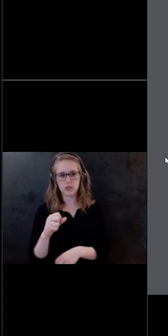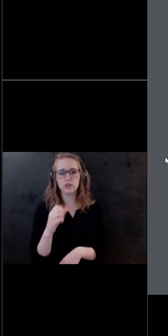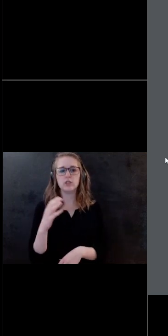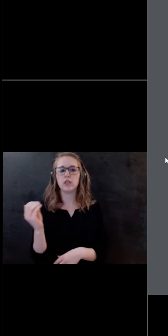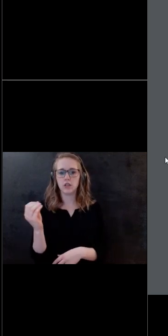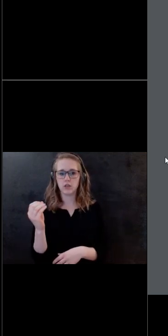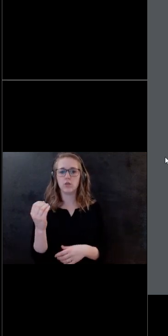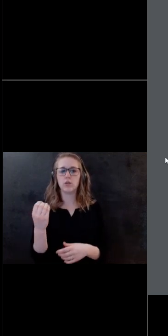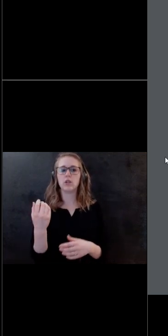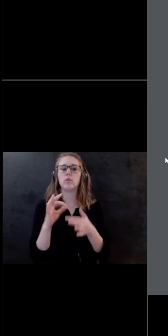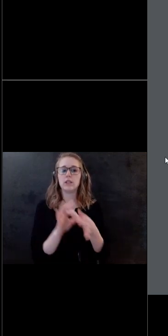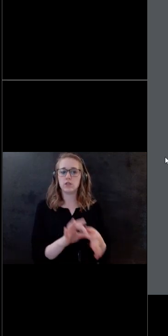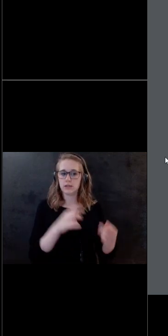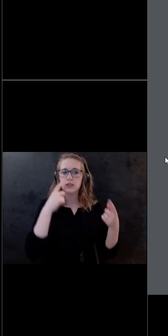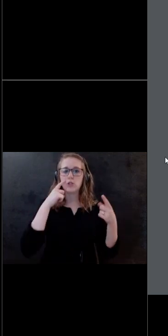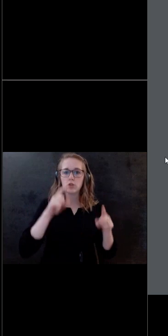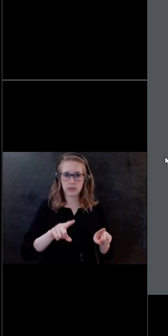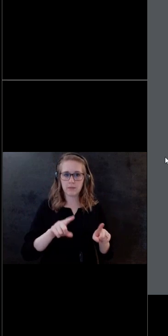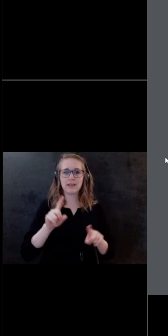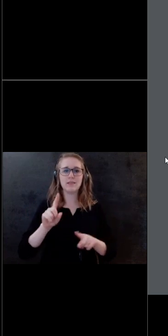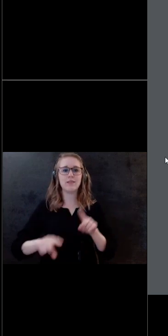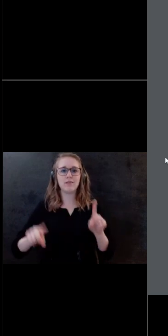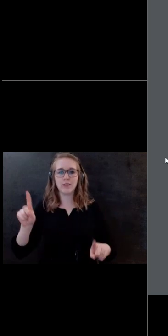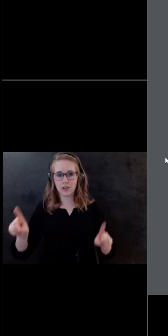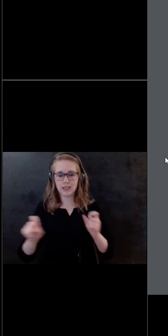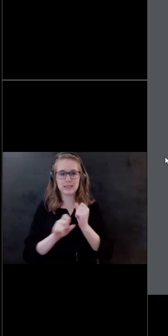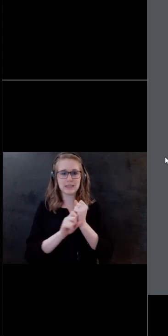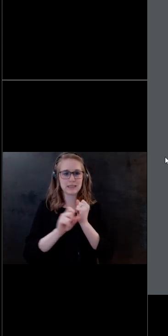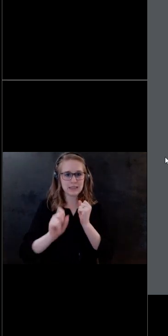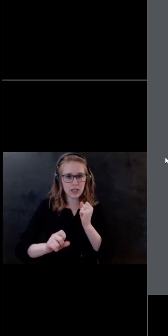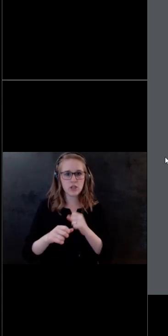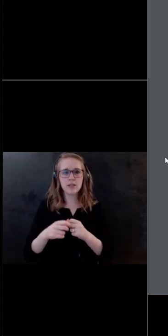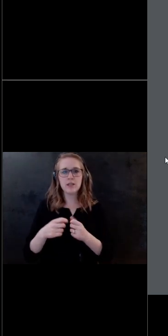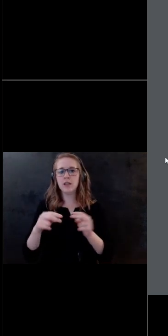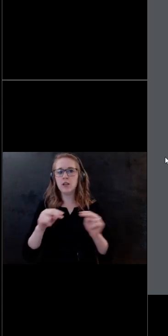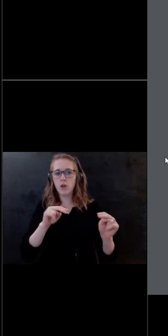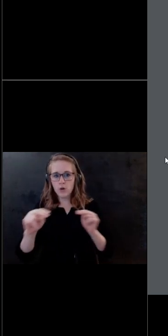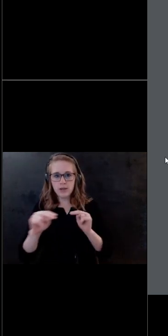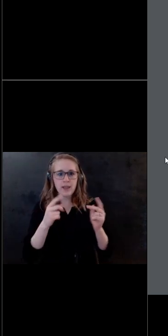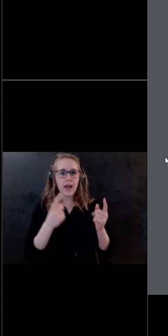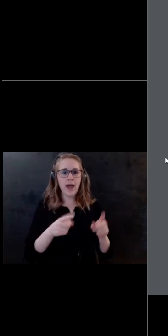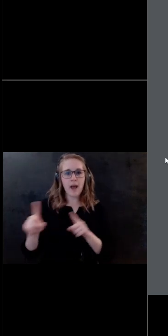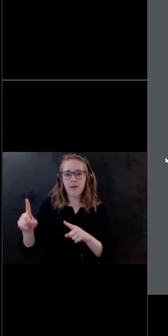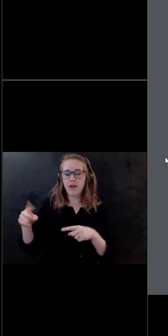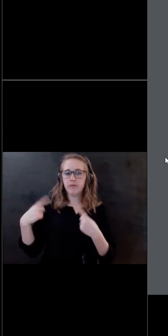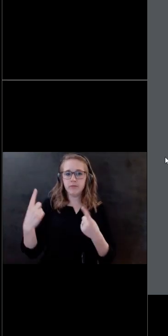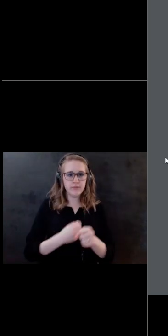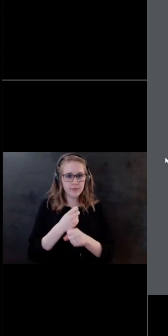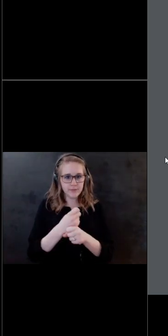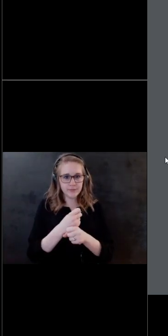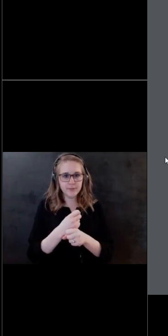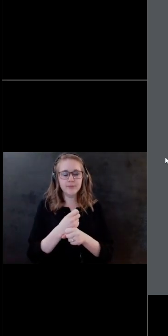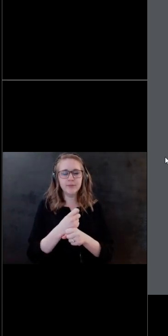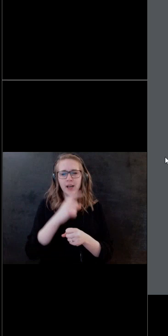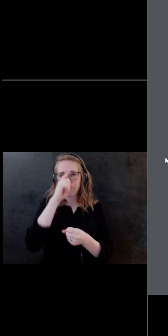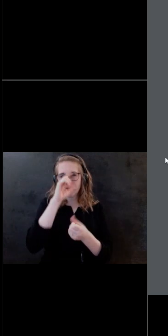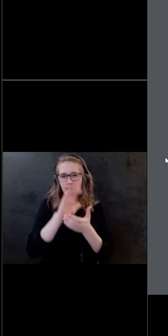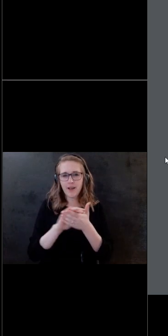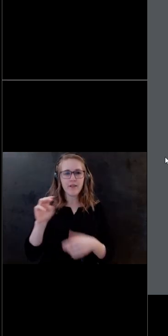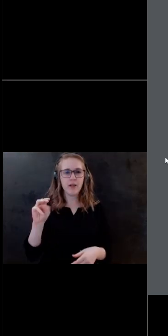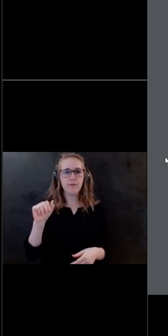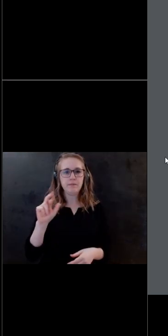pursuant to the agreement and the various extensions and negotiations that have happened over the years, And I believe it was March 9th